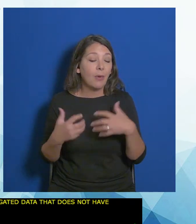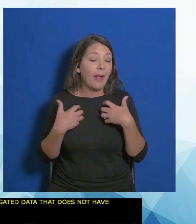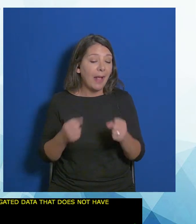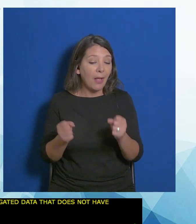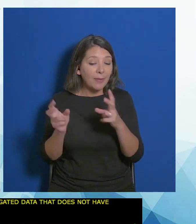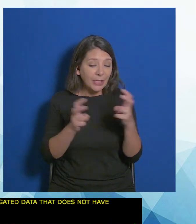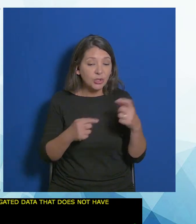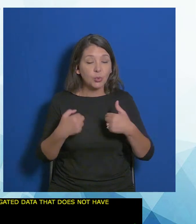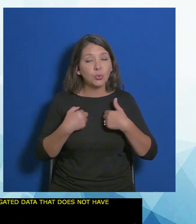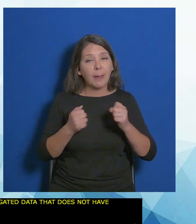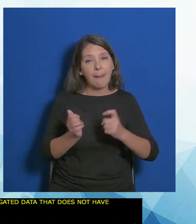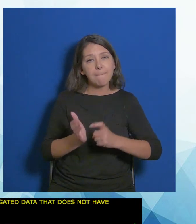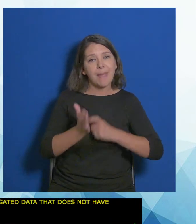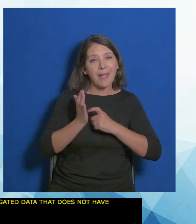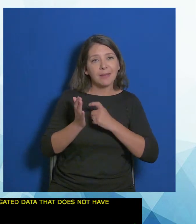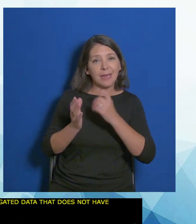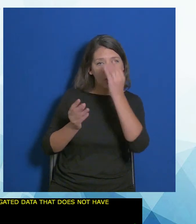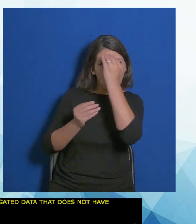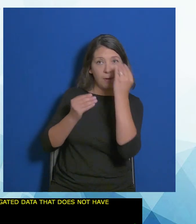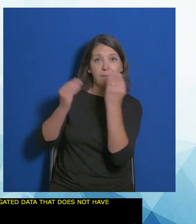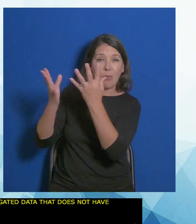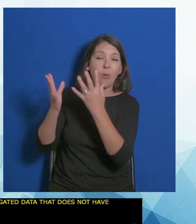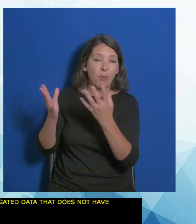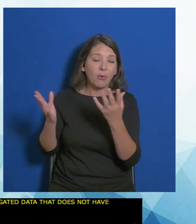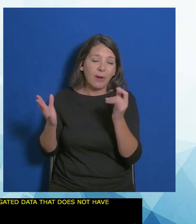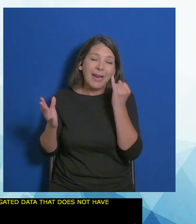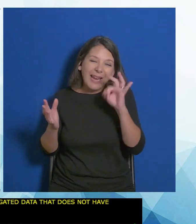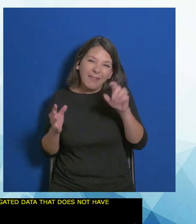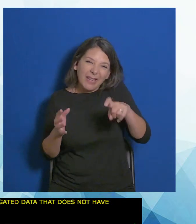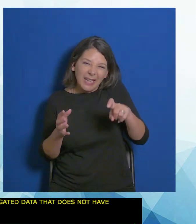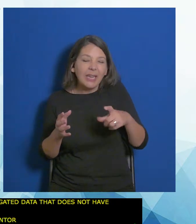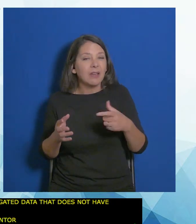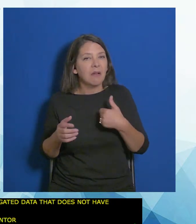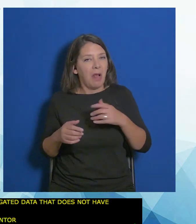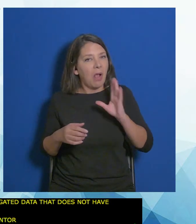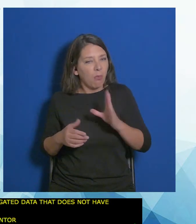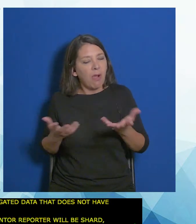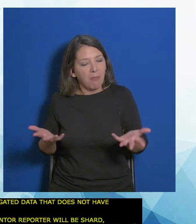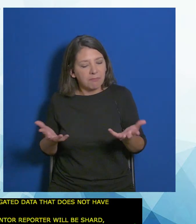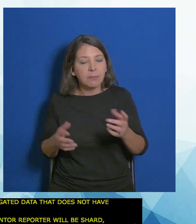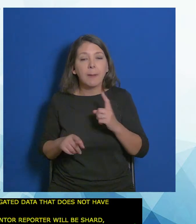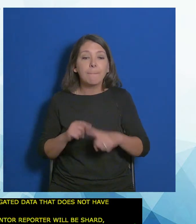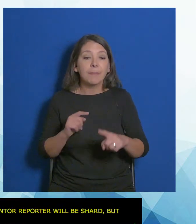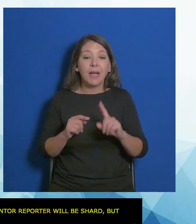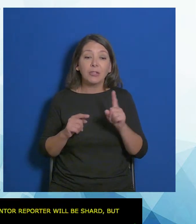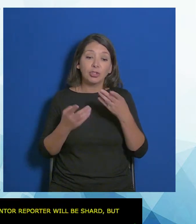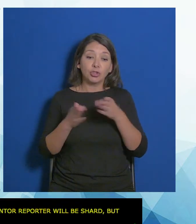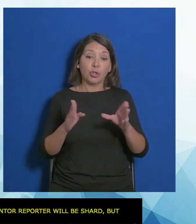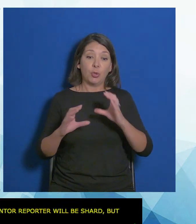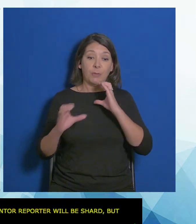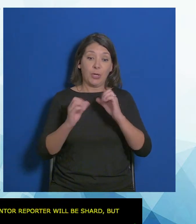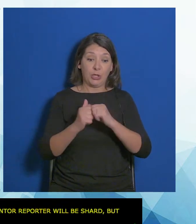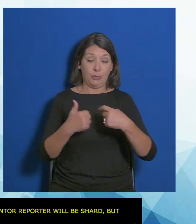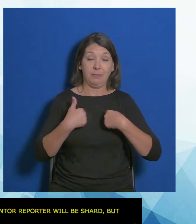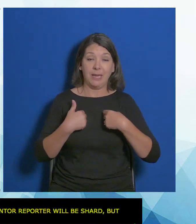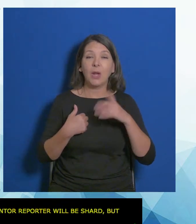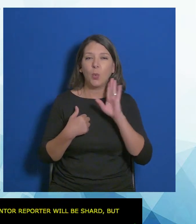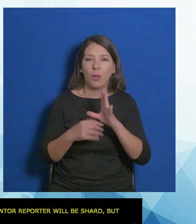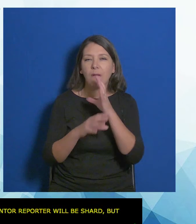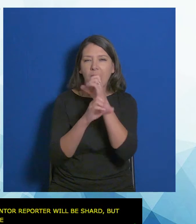mandatory reporter will obviously be shared, but outside of that, communications with the office will be confidential.